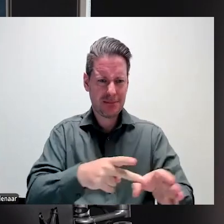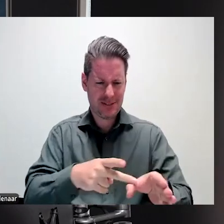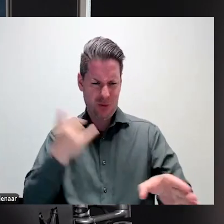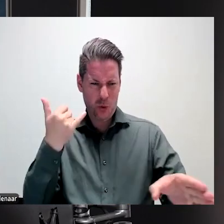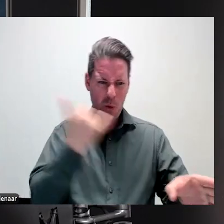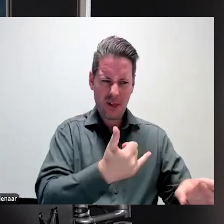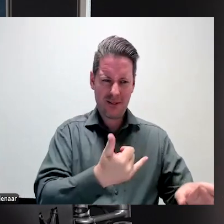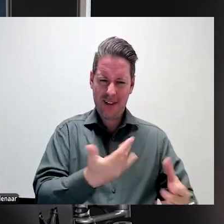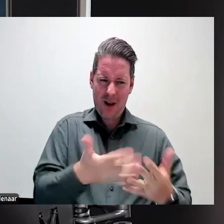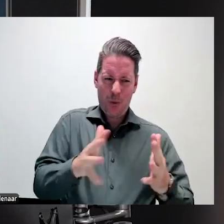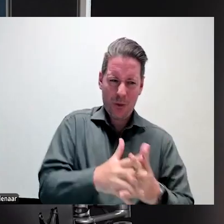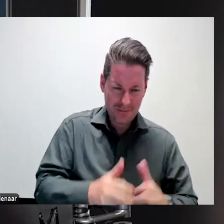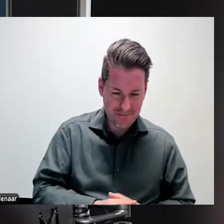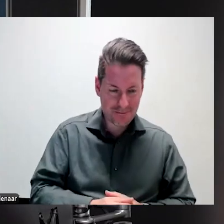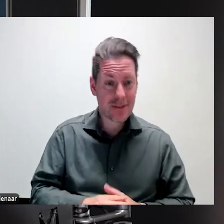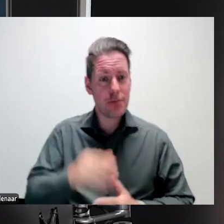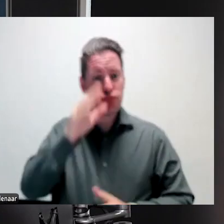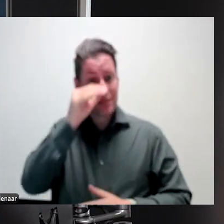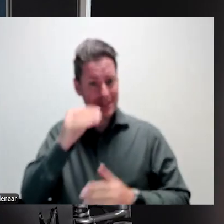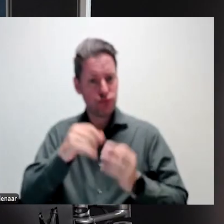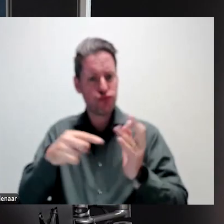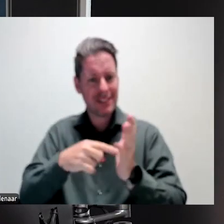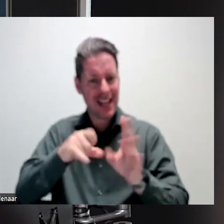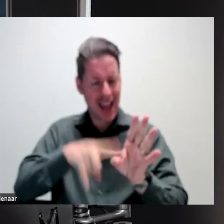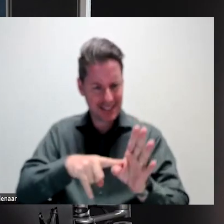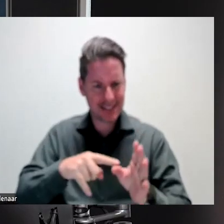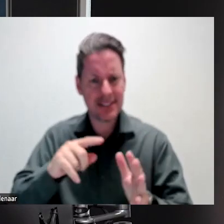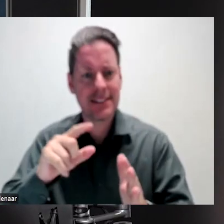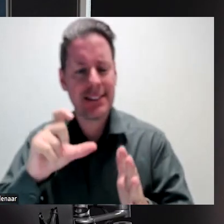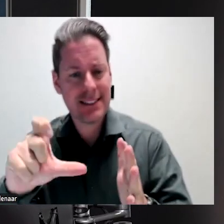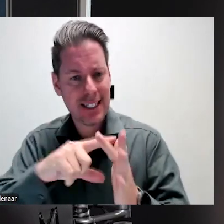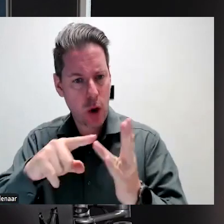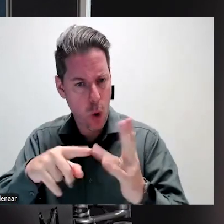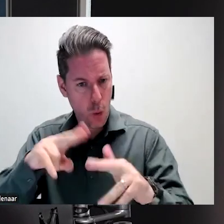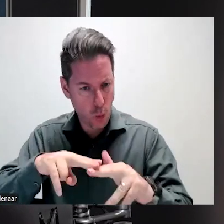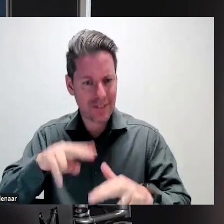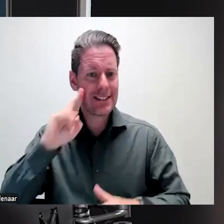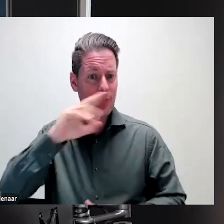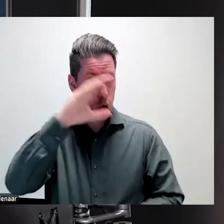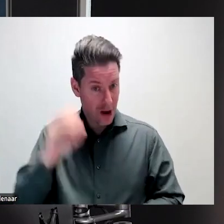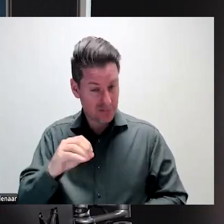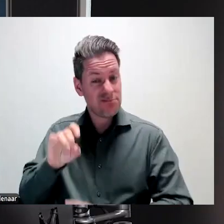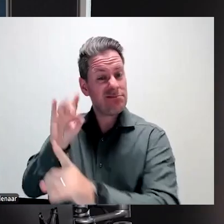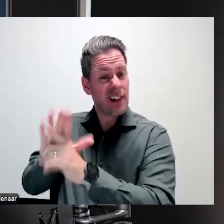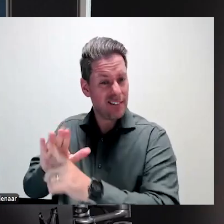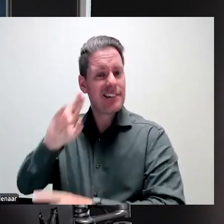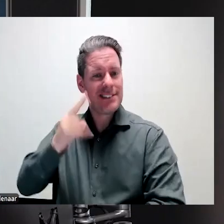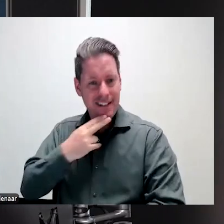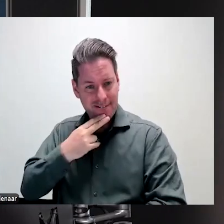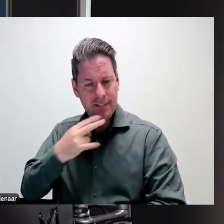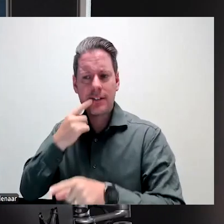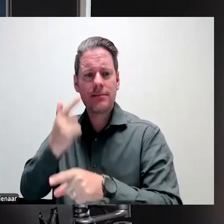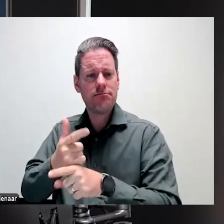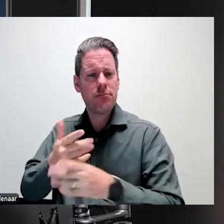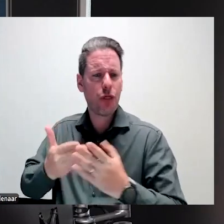of Deaf Connect. Brett is deaf. And Brendan and I spoke with Brett through his Auslan interpreter, Duke. I started off by asking